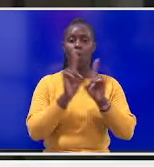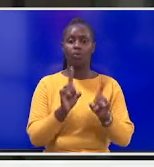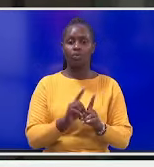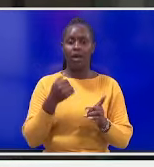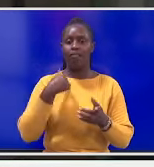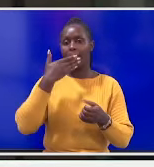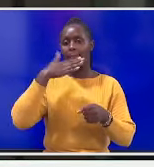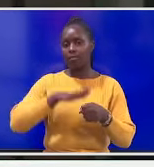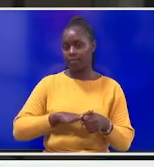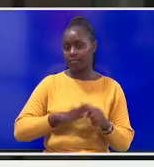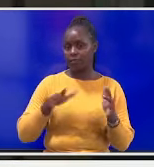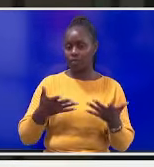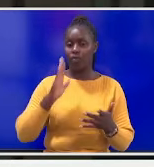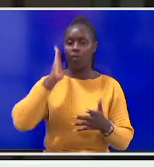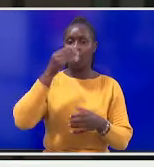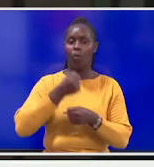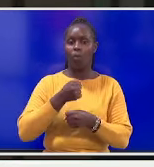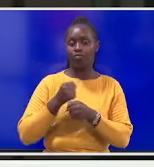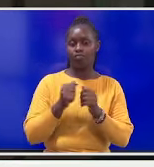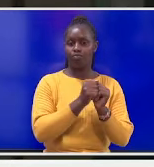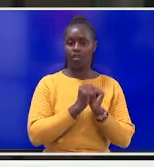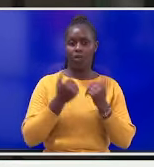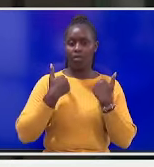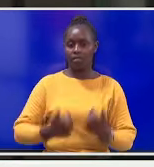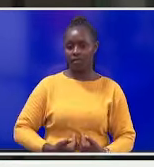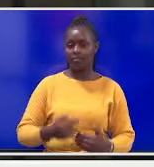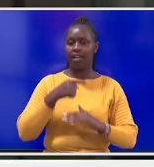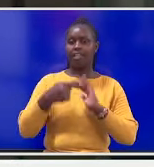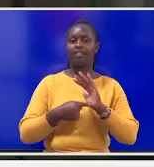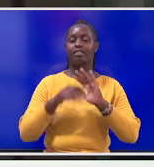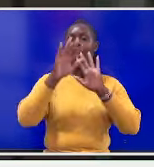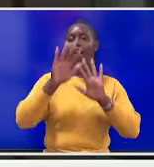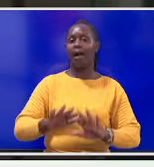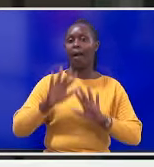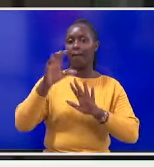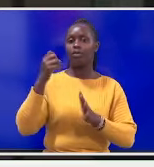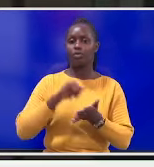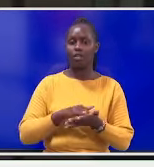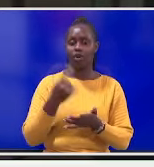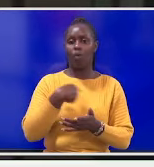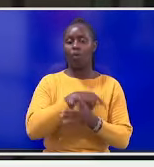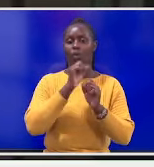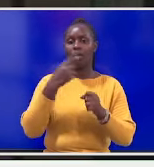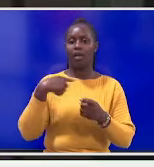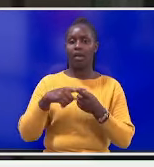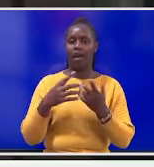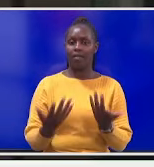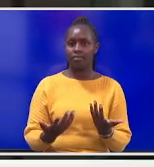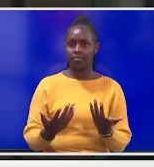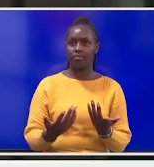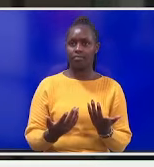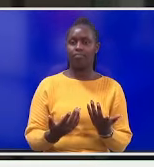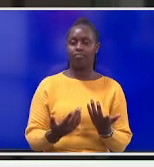me that she will work together with me in this campaign so that we can be able to bring this